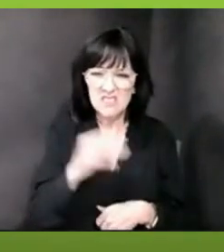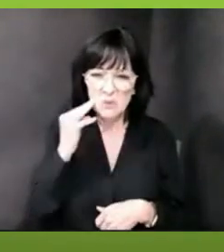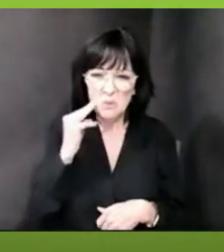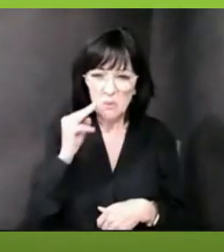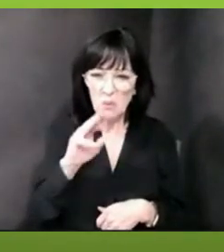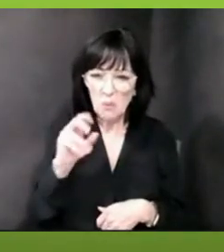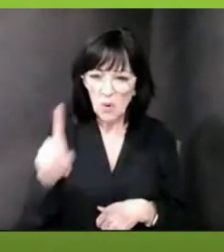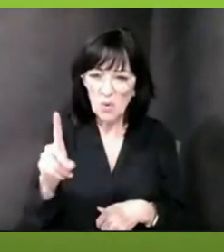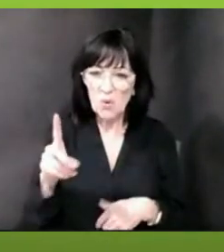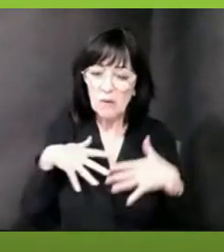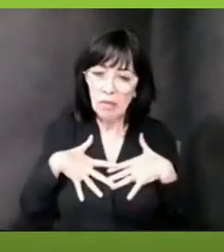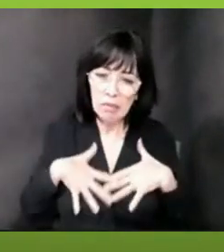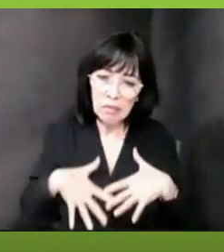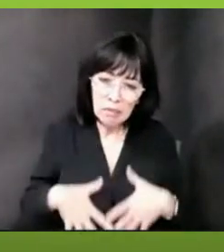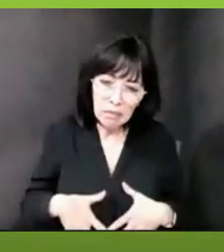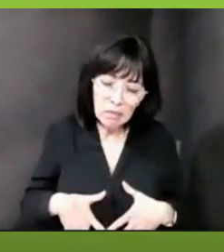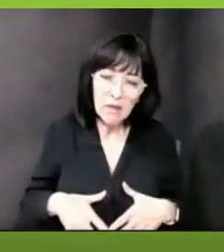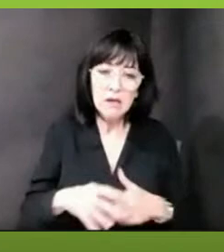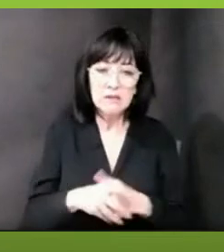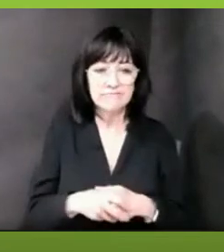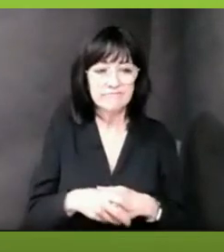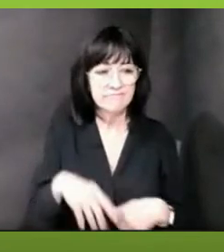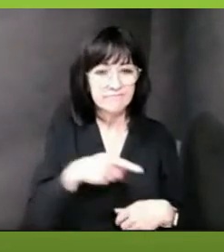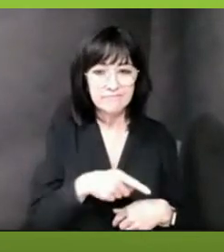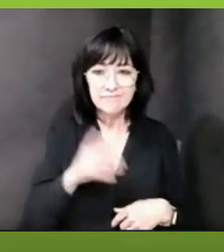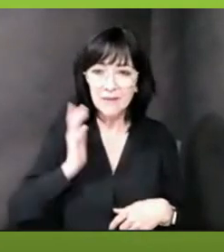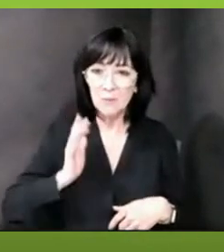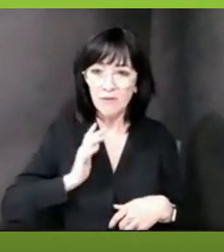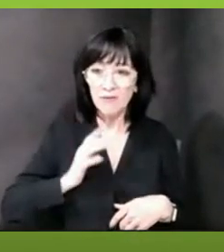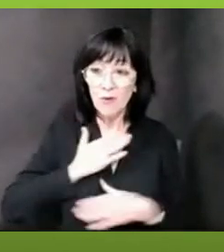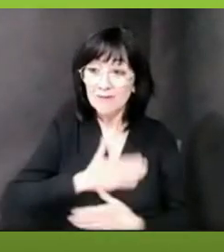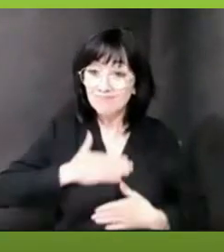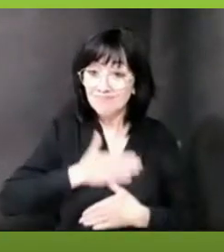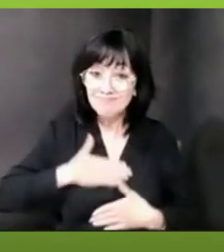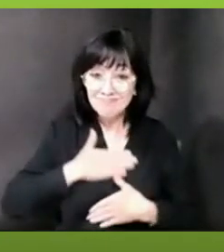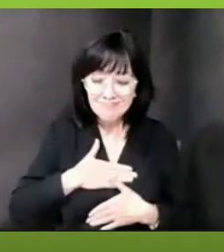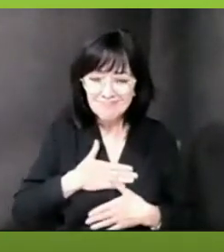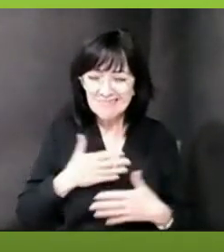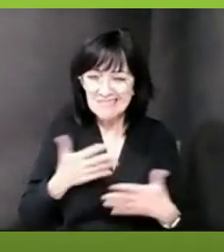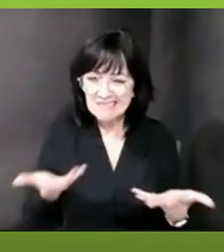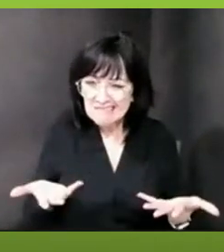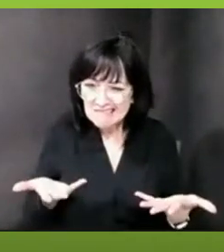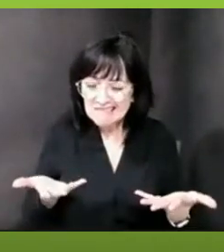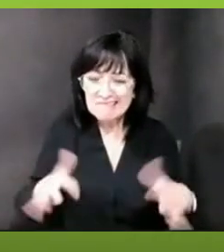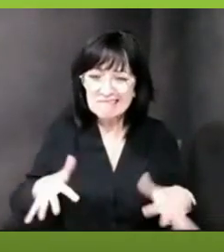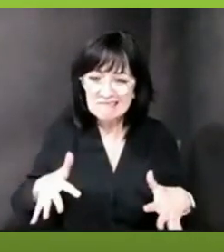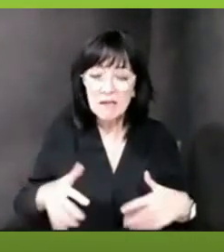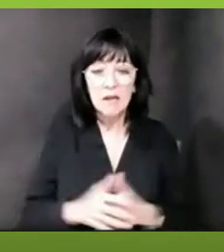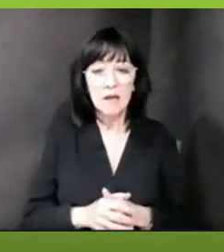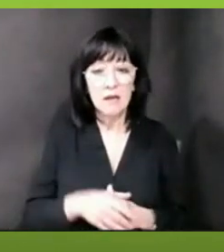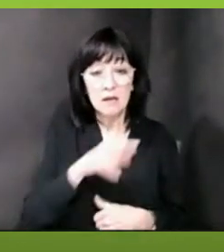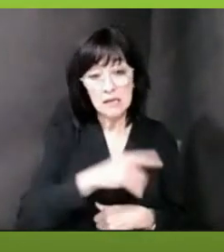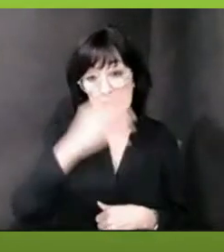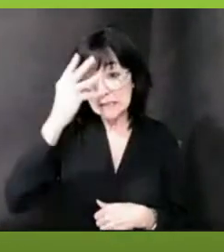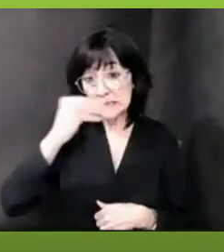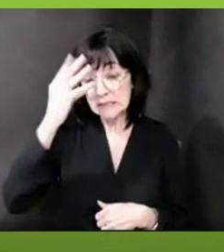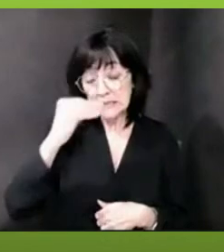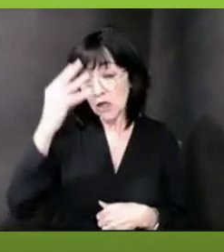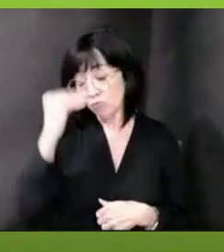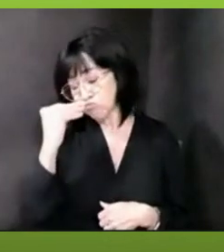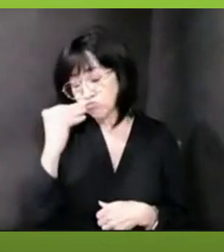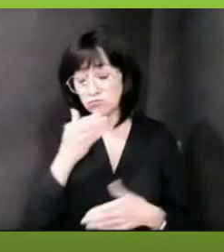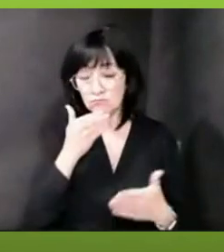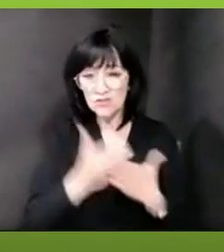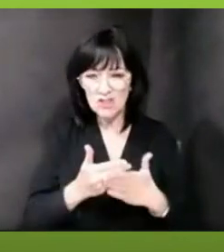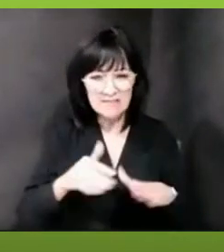lack of engagement in things they used to enjoy, sleep changes, and a wide variety of kind of what we consider indicators